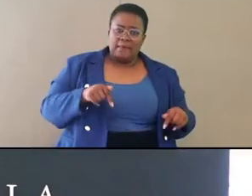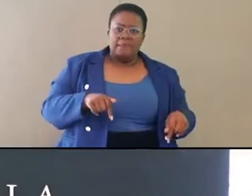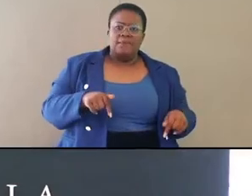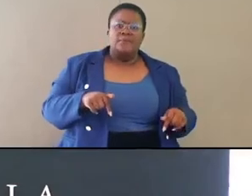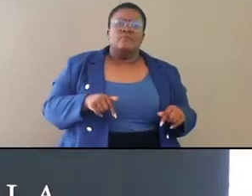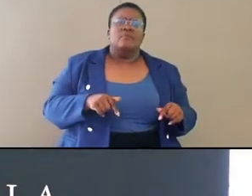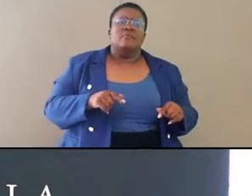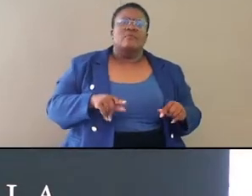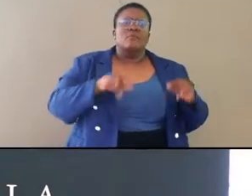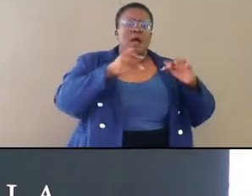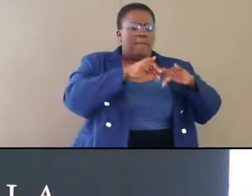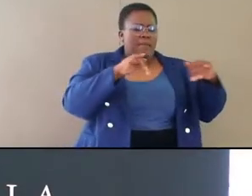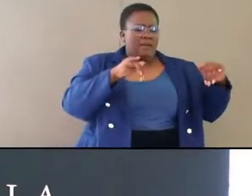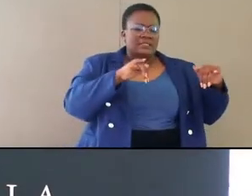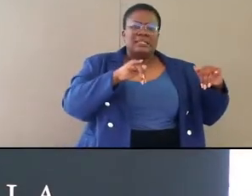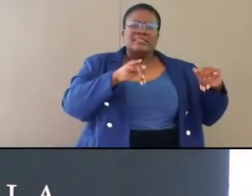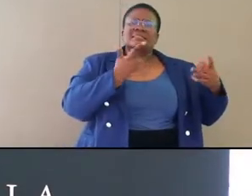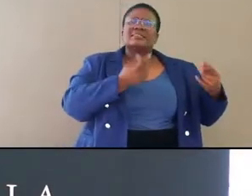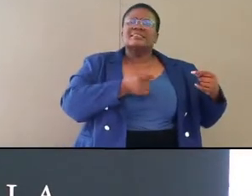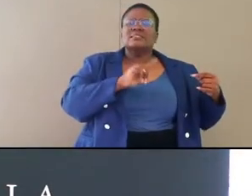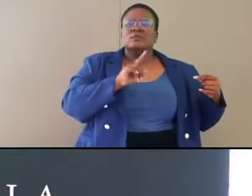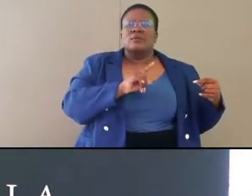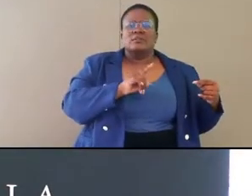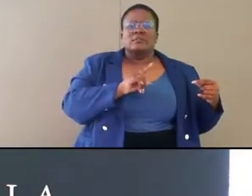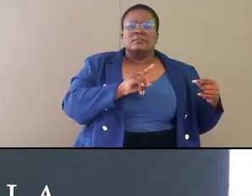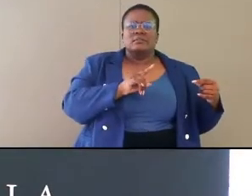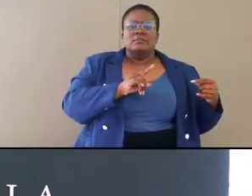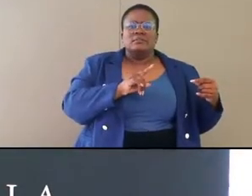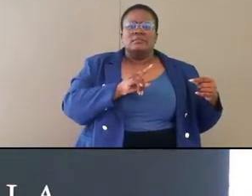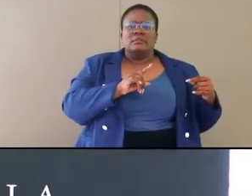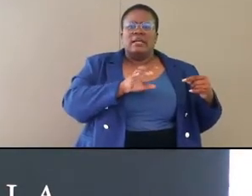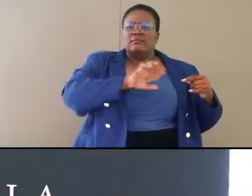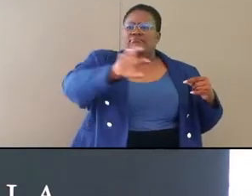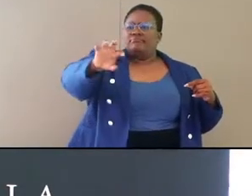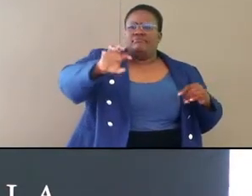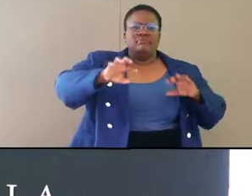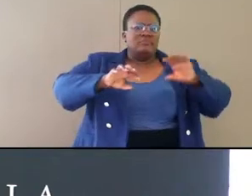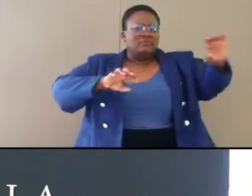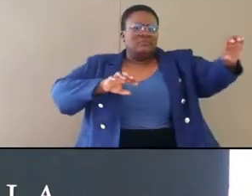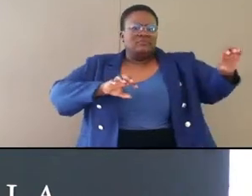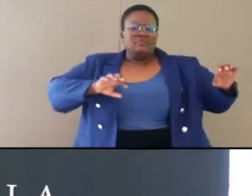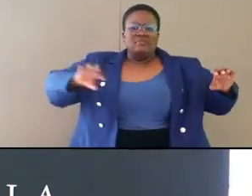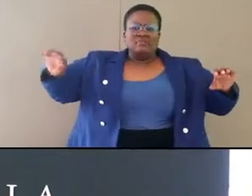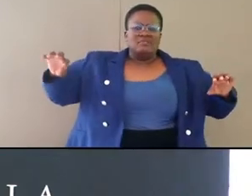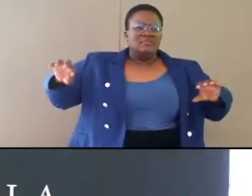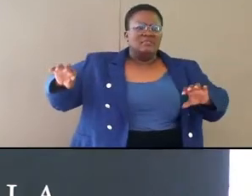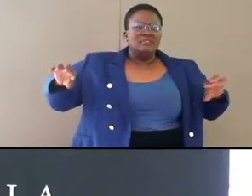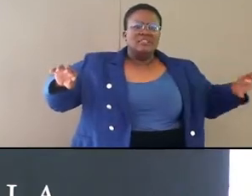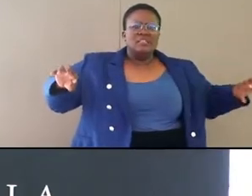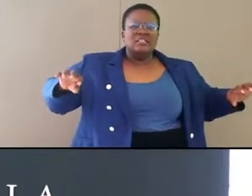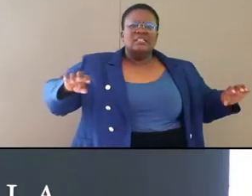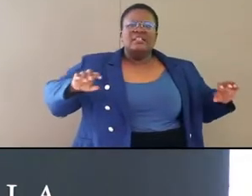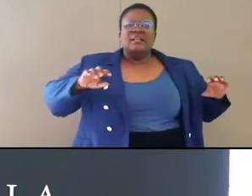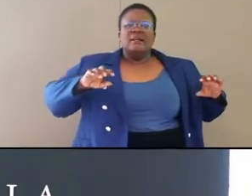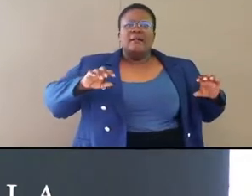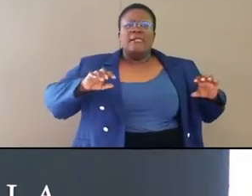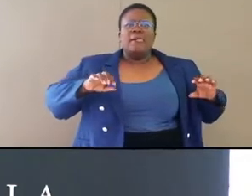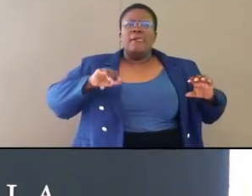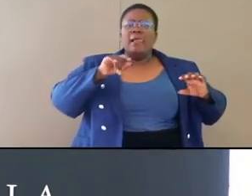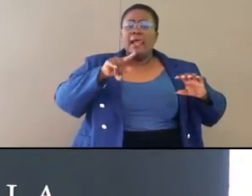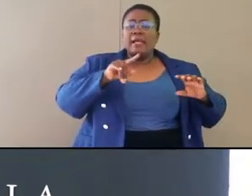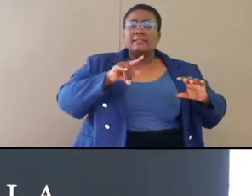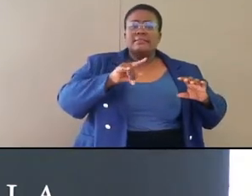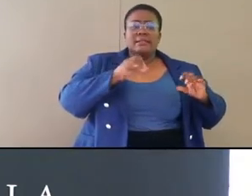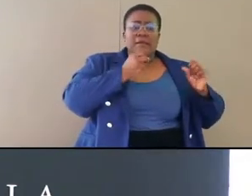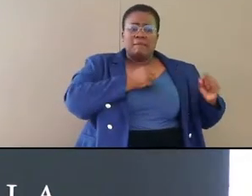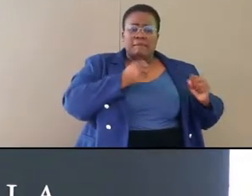what apartheid did, it's partial development, it's throwing us in the dungeons, in keeping